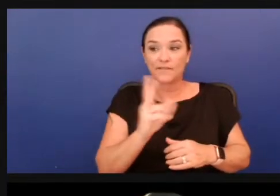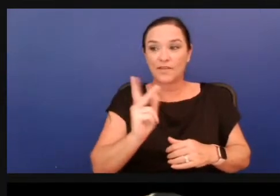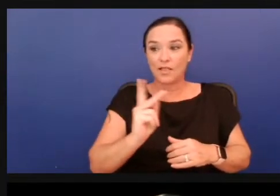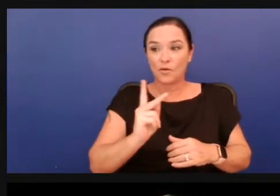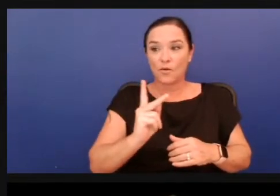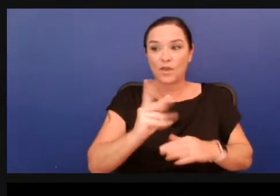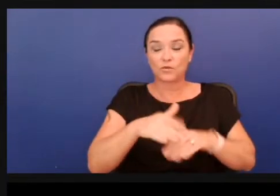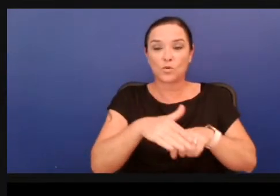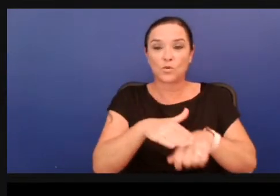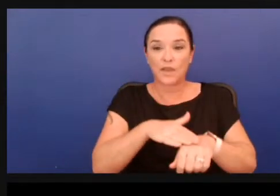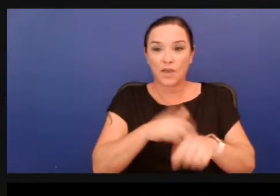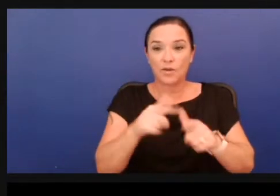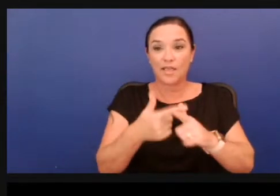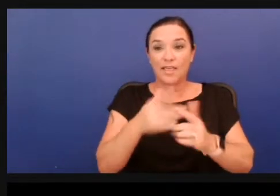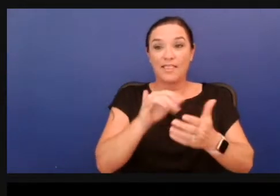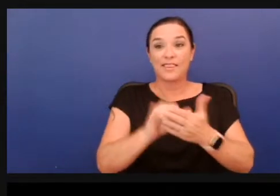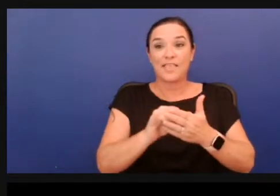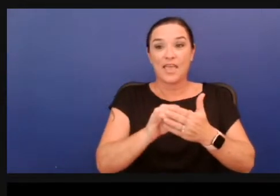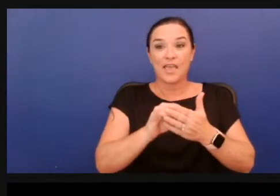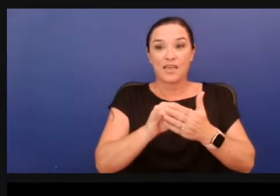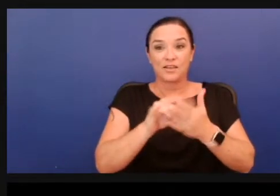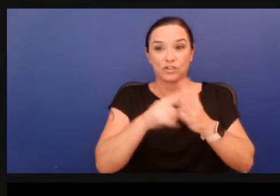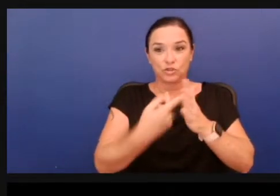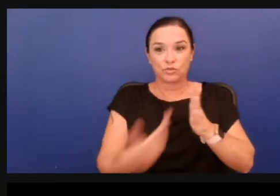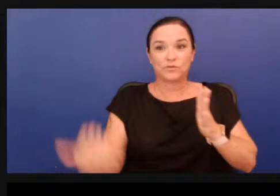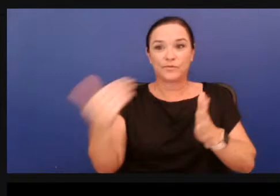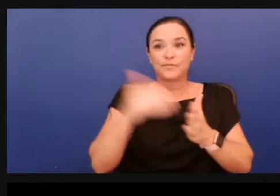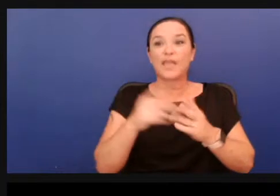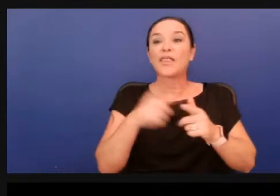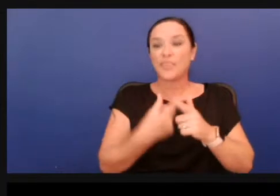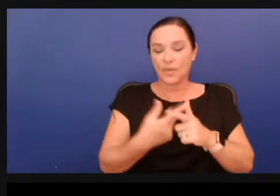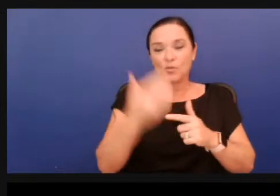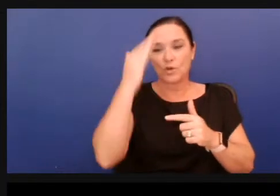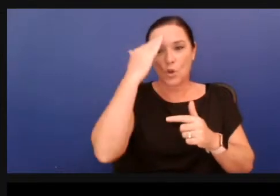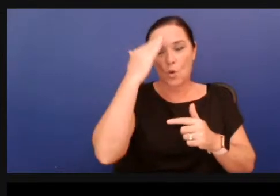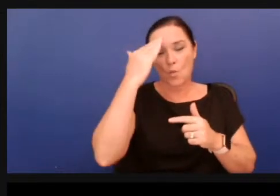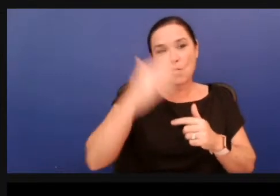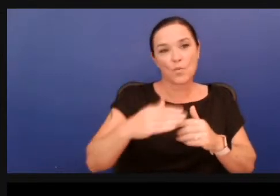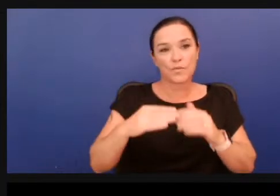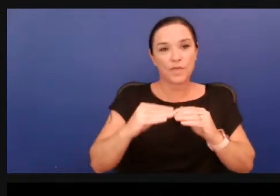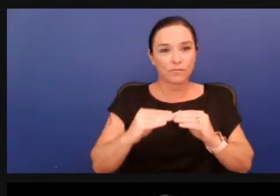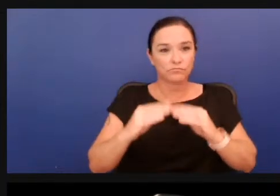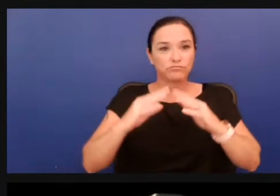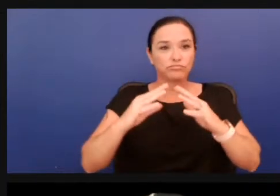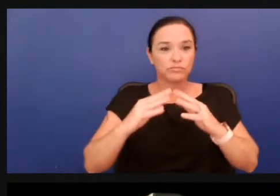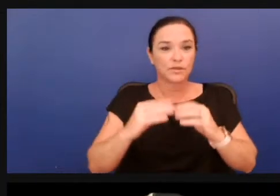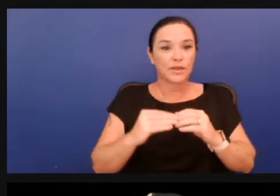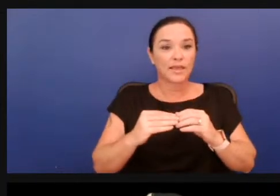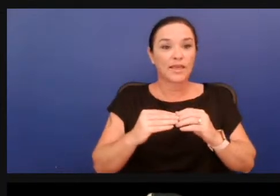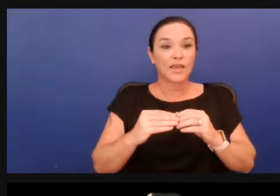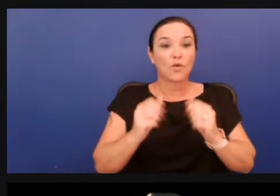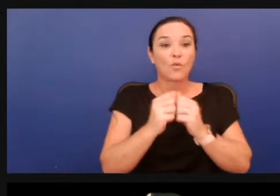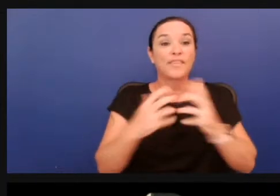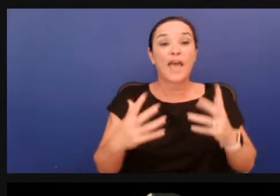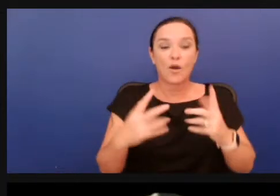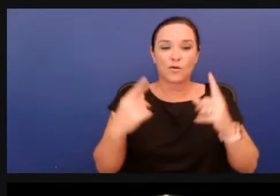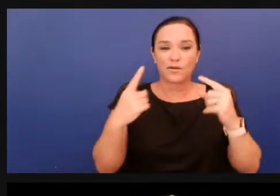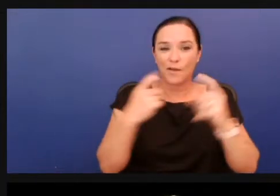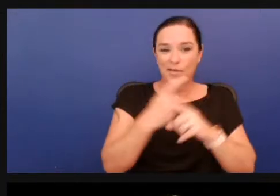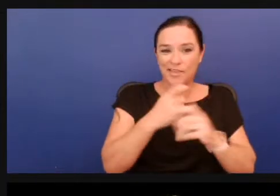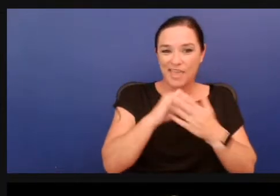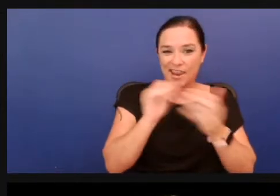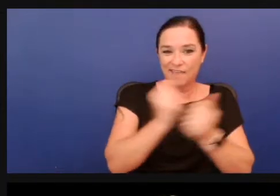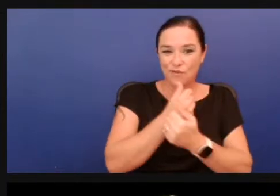this thing actually resume back upwards, then that'll be our answer for sure. That's what it was, without the complication that everything